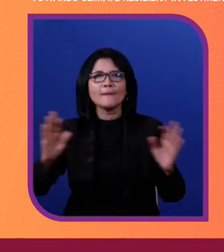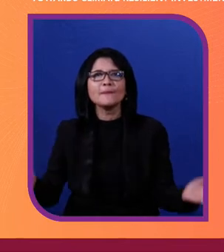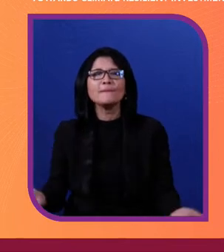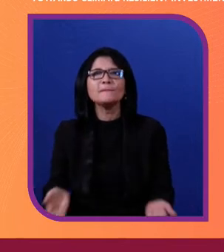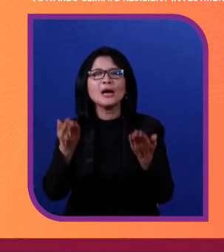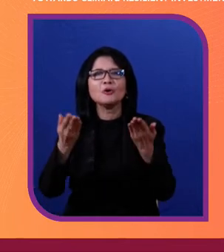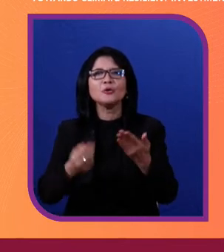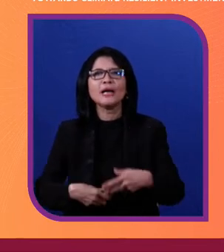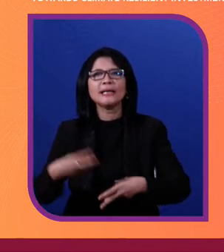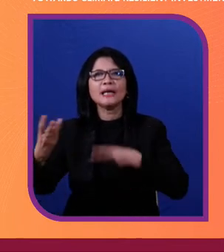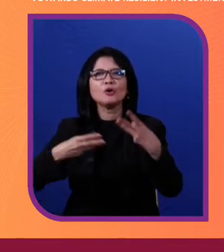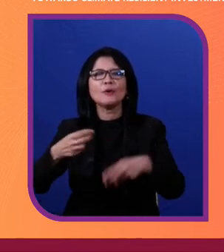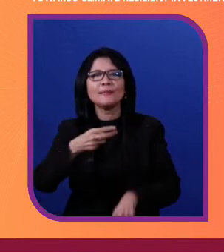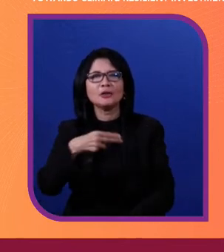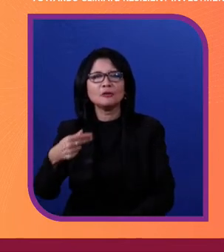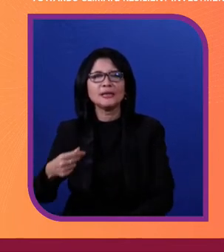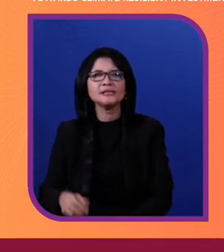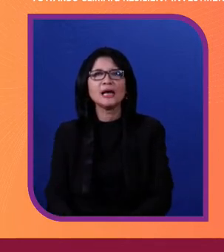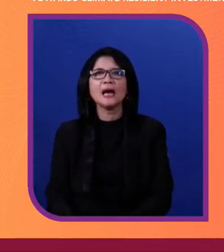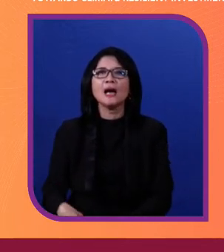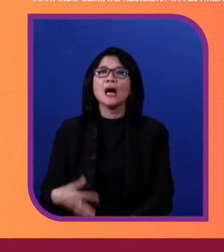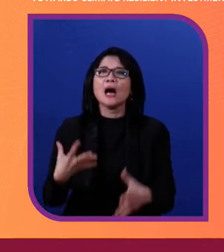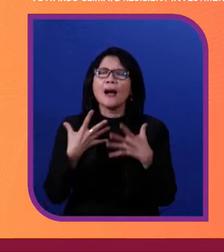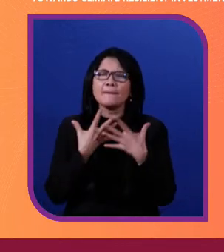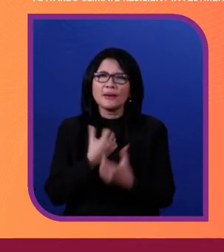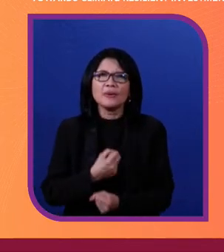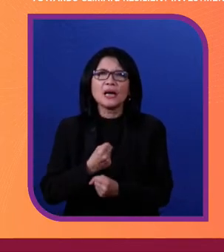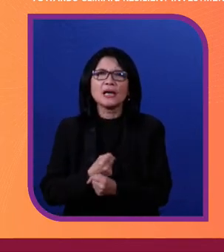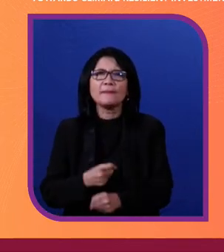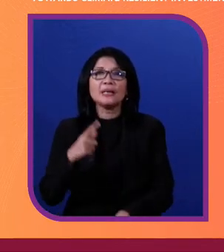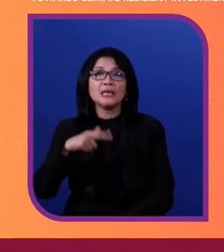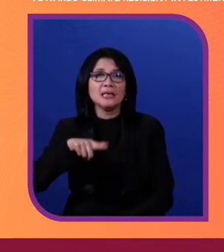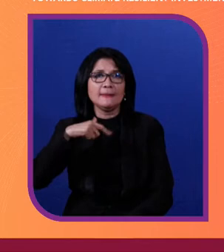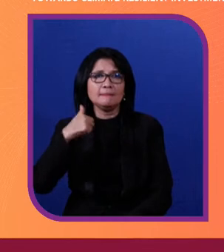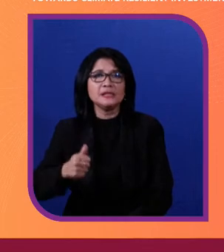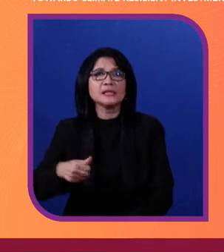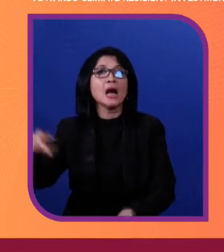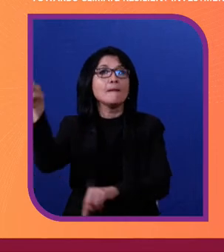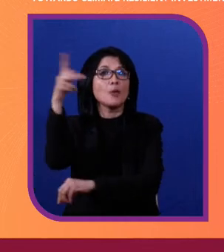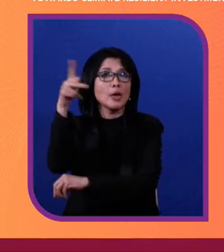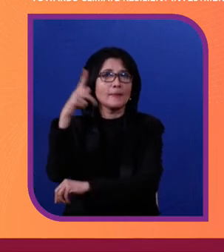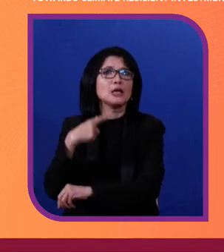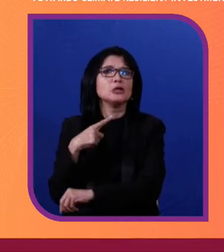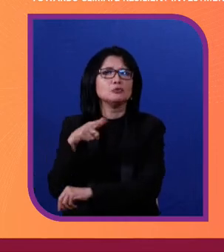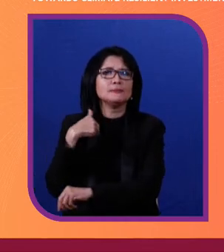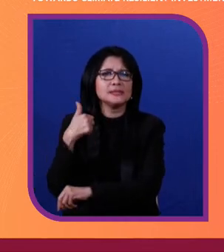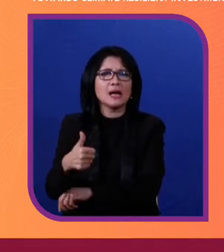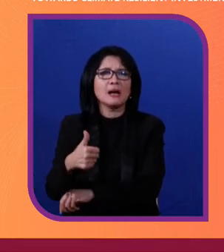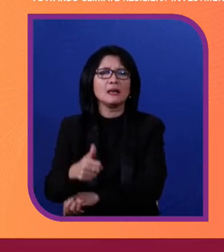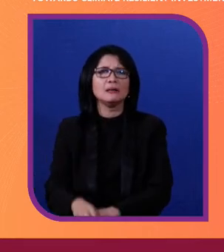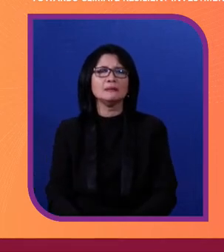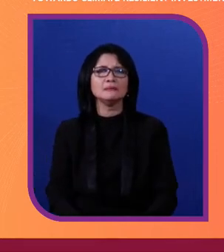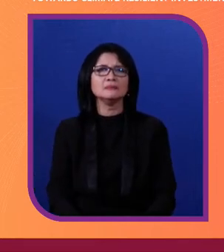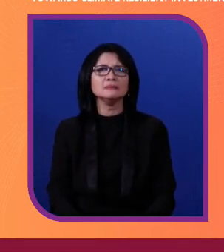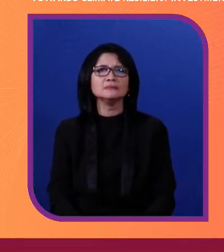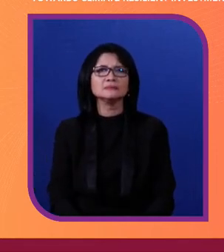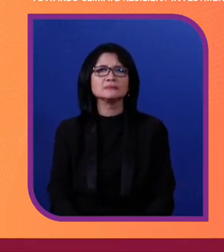generic Project amounting to leave a million